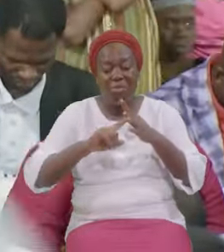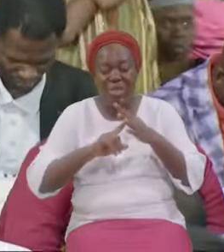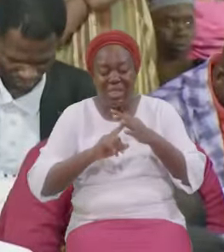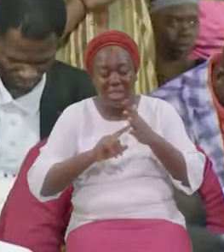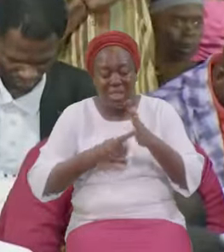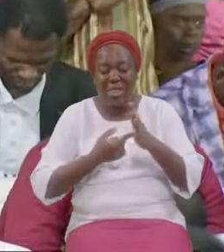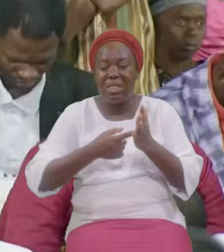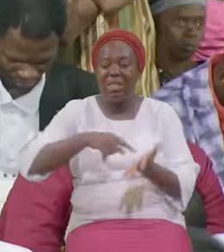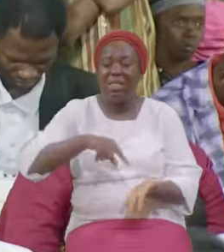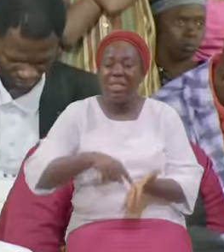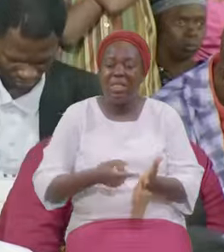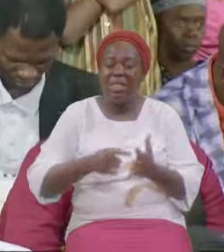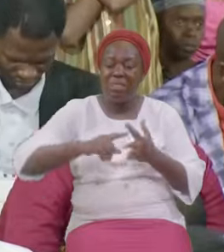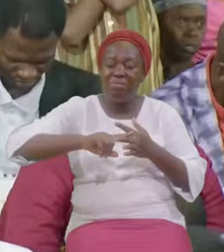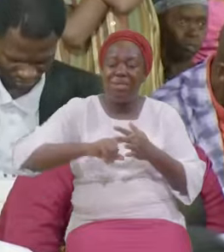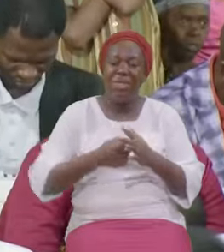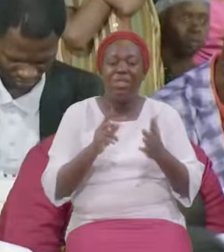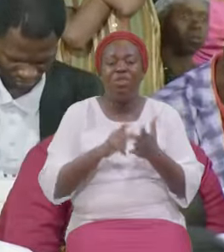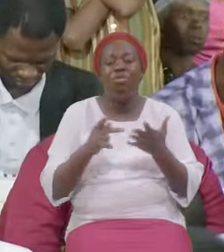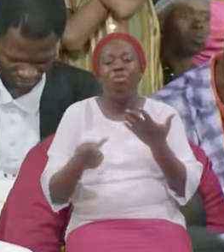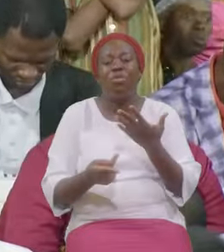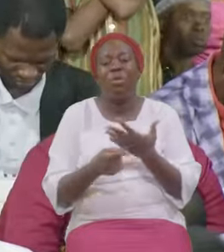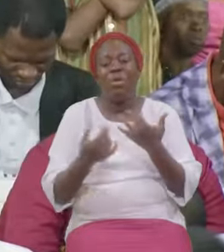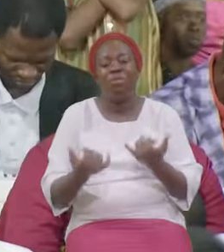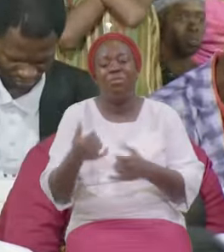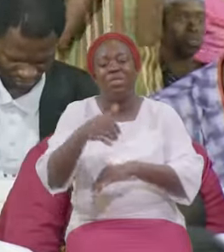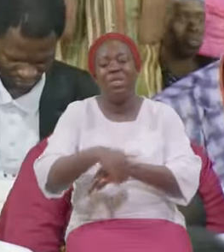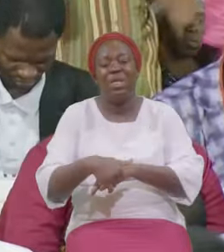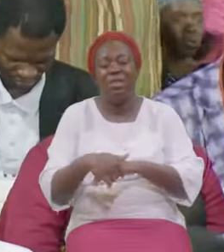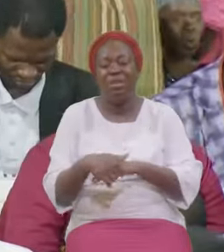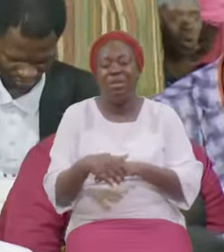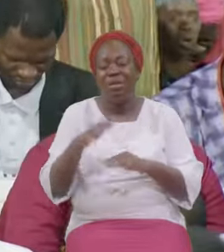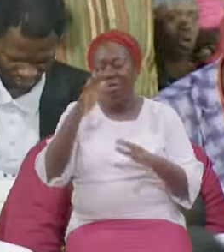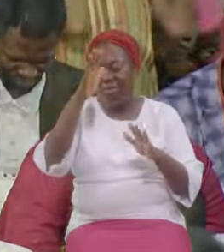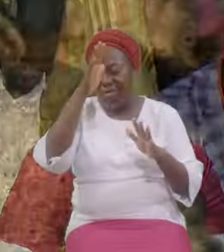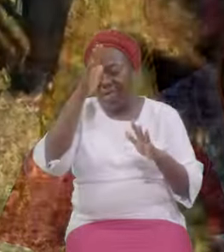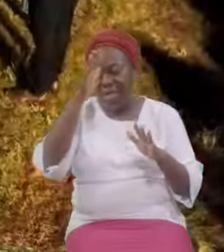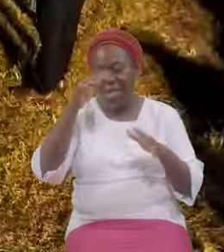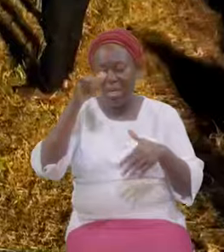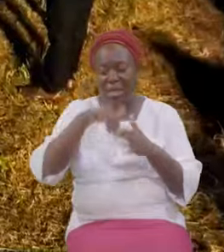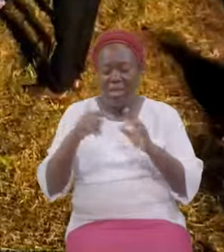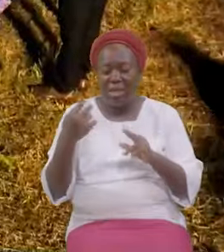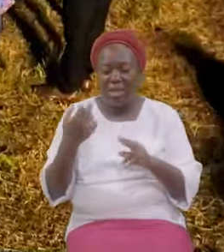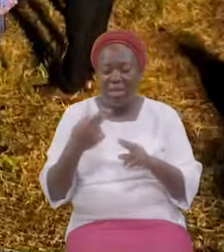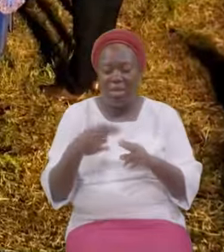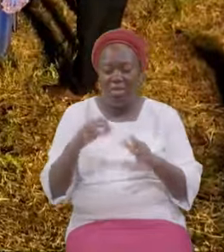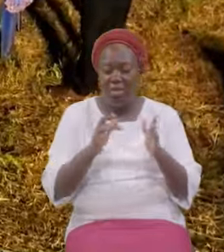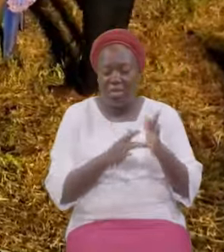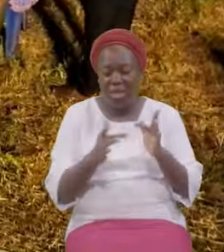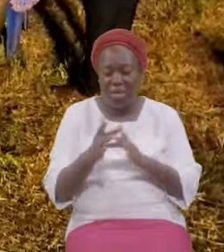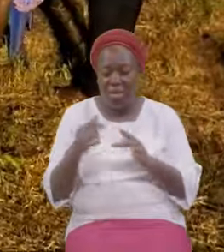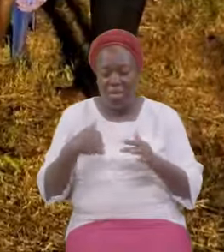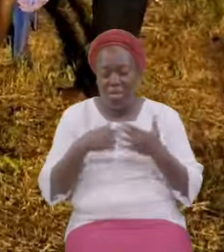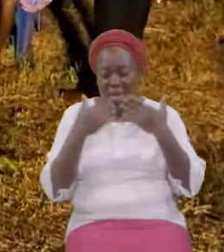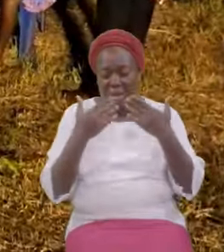event tonight. Father, in the mighty name of Jesus, we thank you